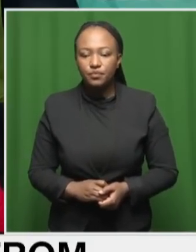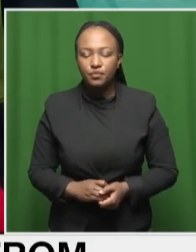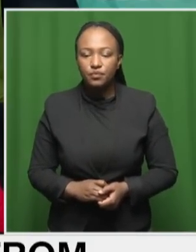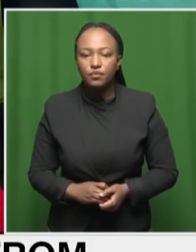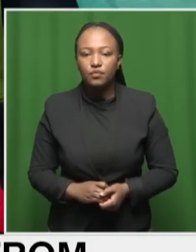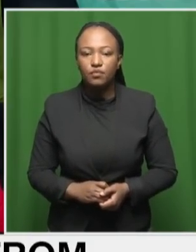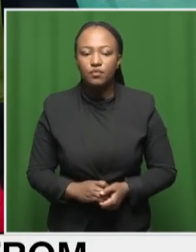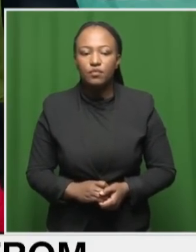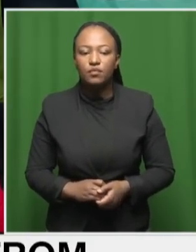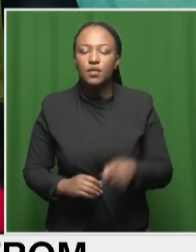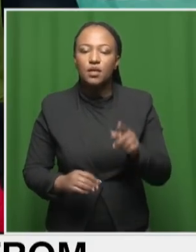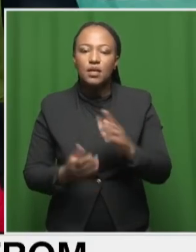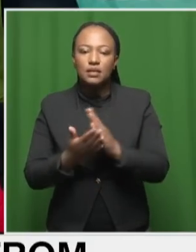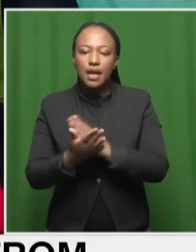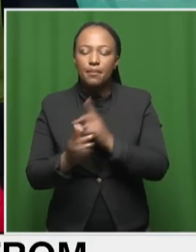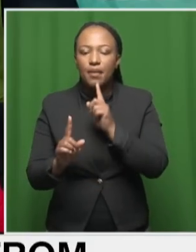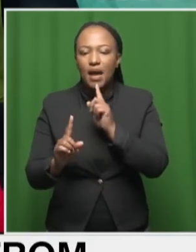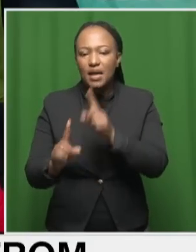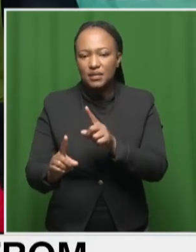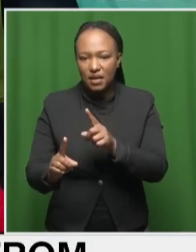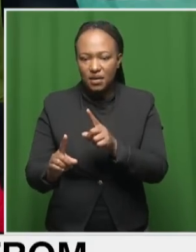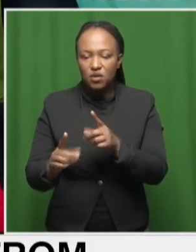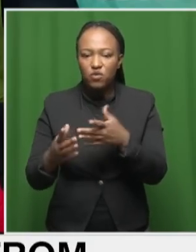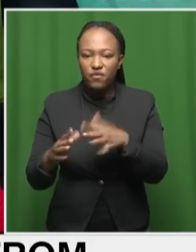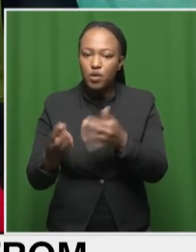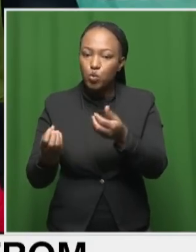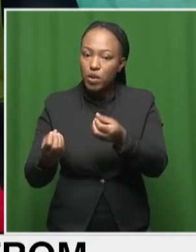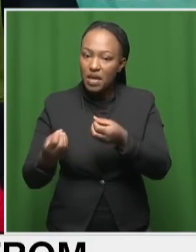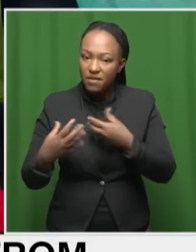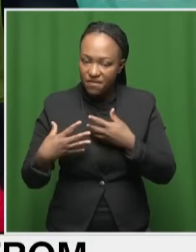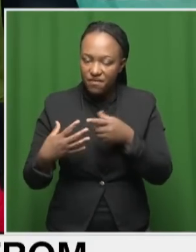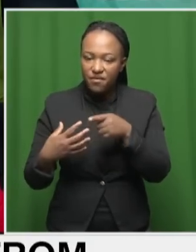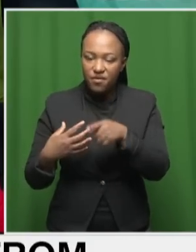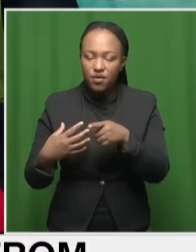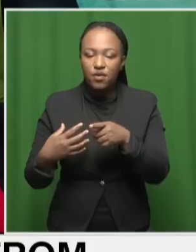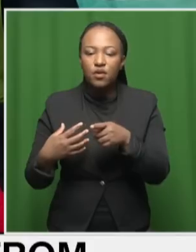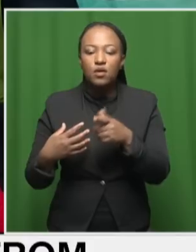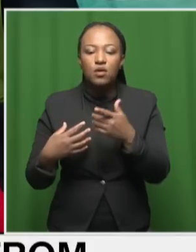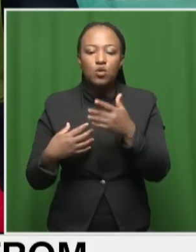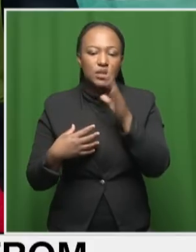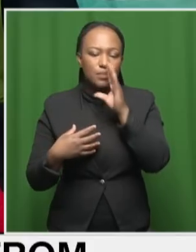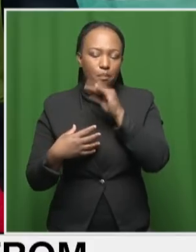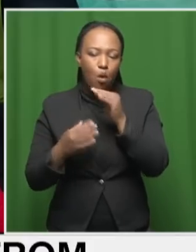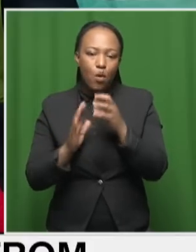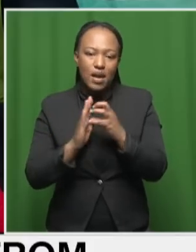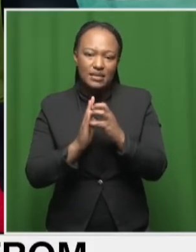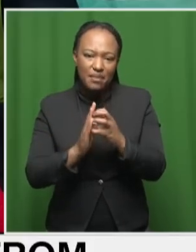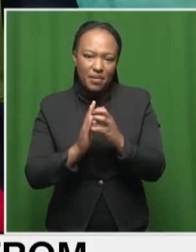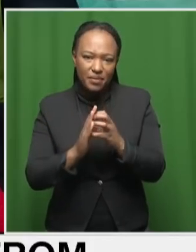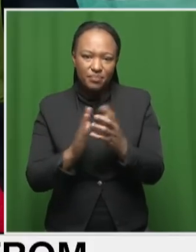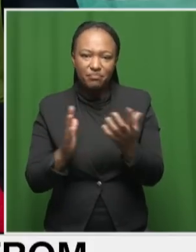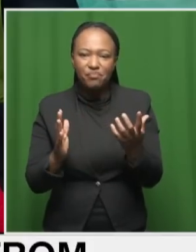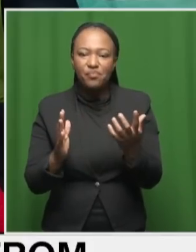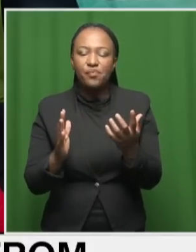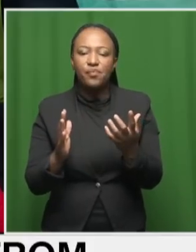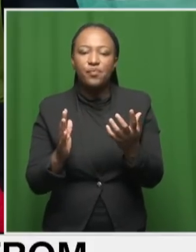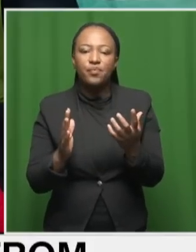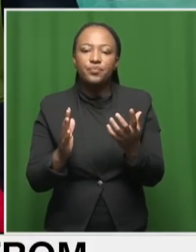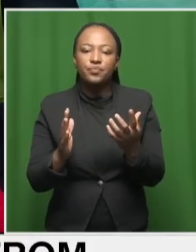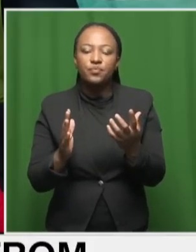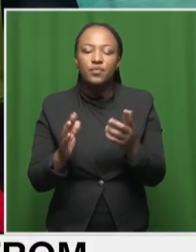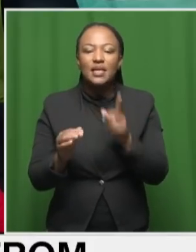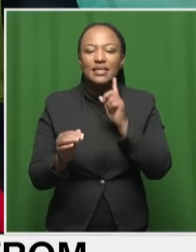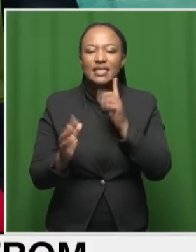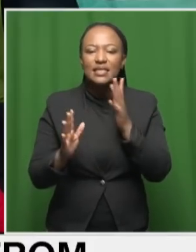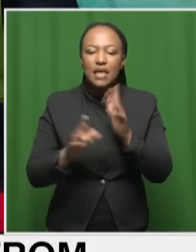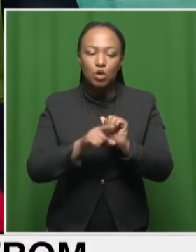the answers you've given us along the way. You spoke, for example, about maybe the way our